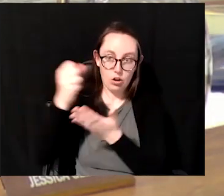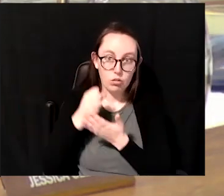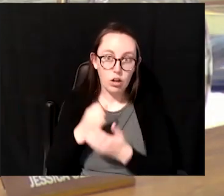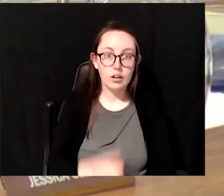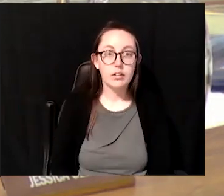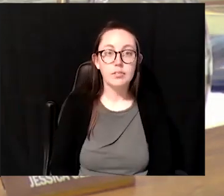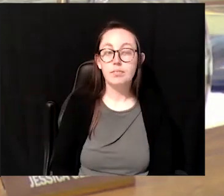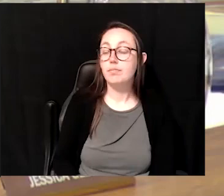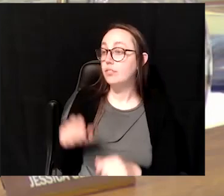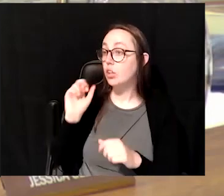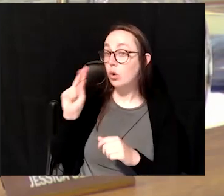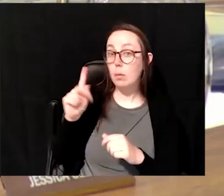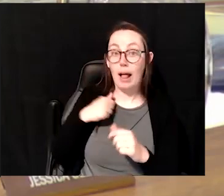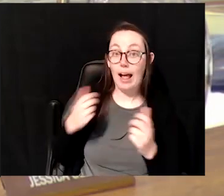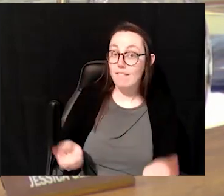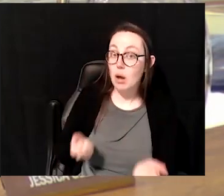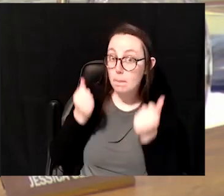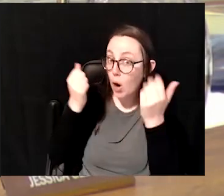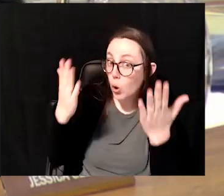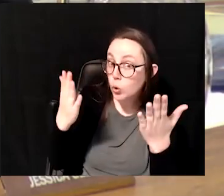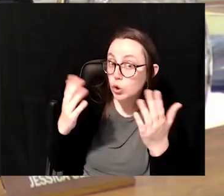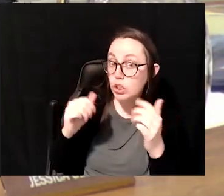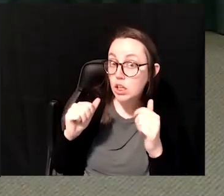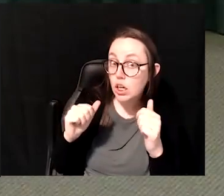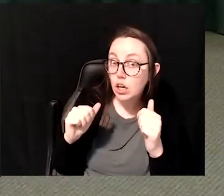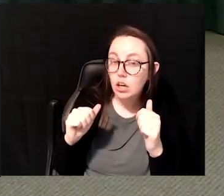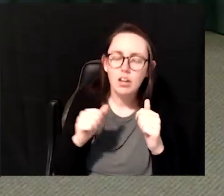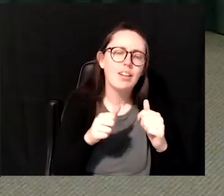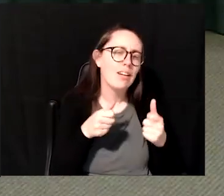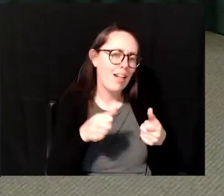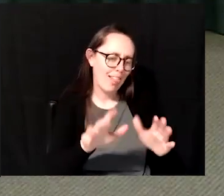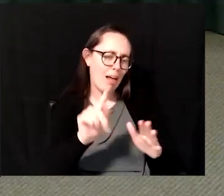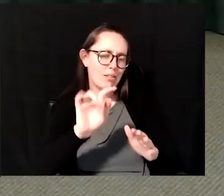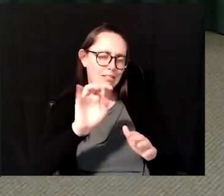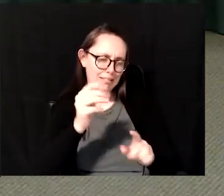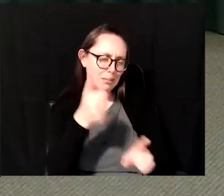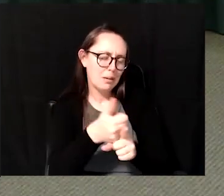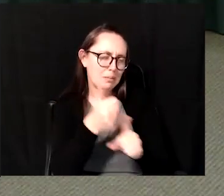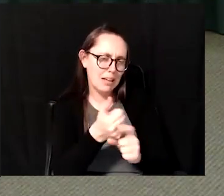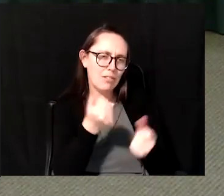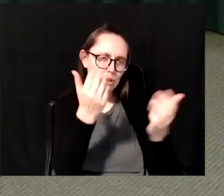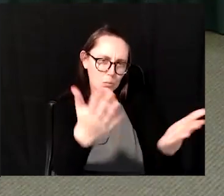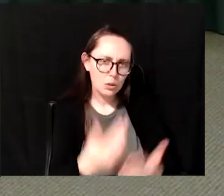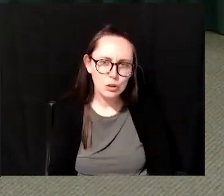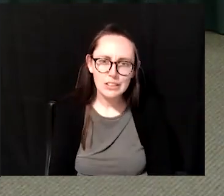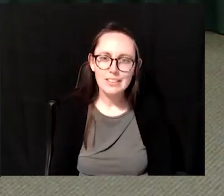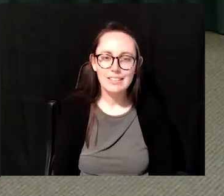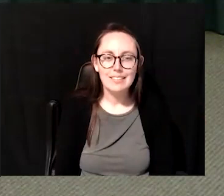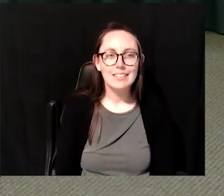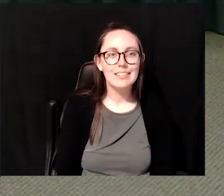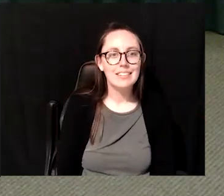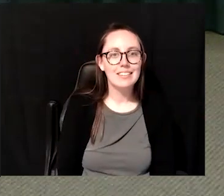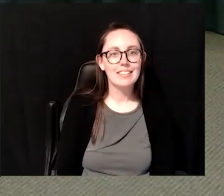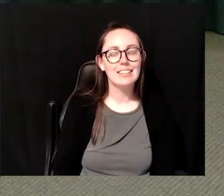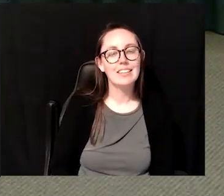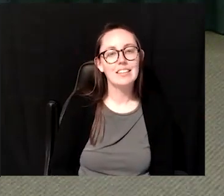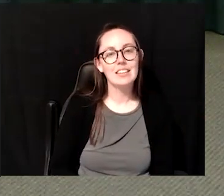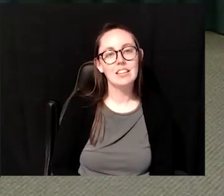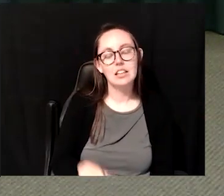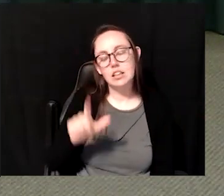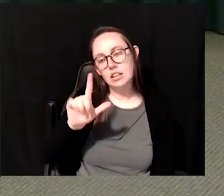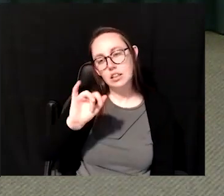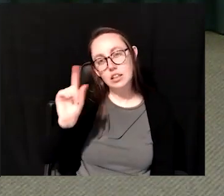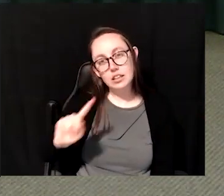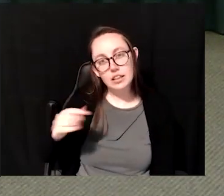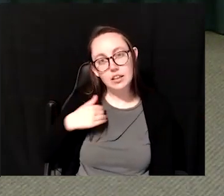in which case I got a motion unless you really want to make it oh we should like to make it possible comment Bliss yeah of